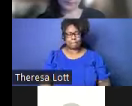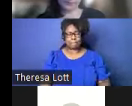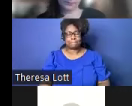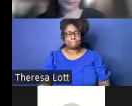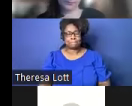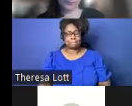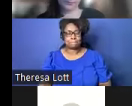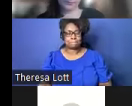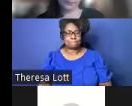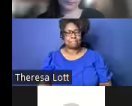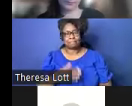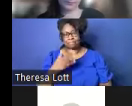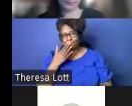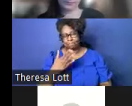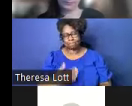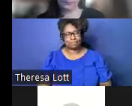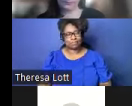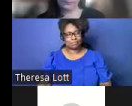So thank you.